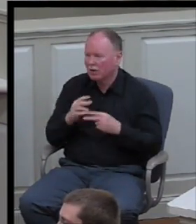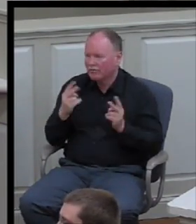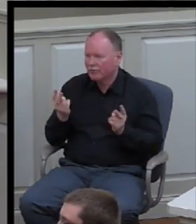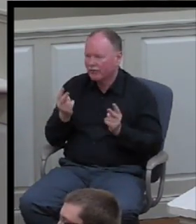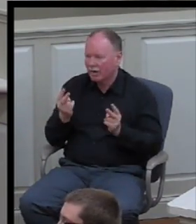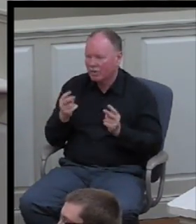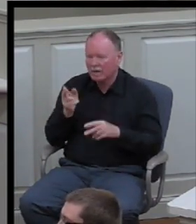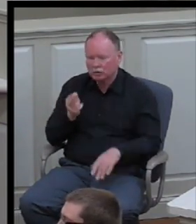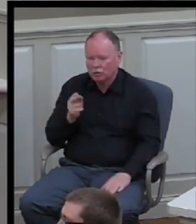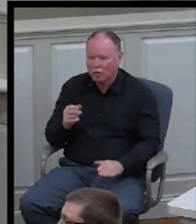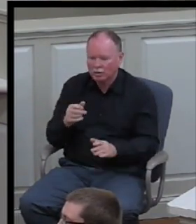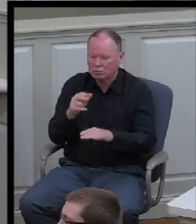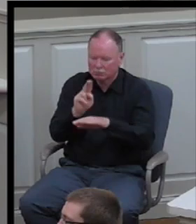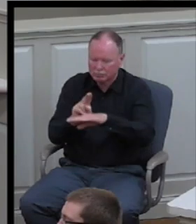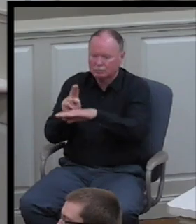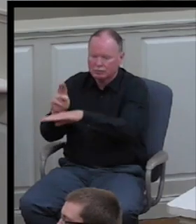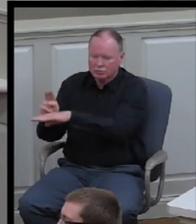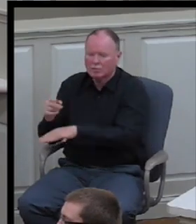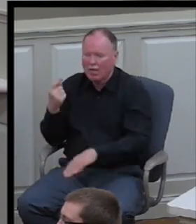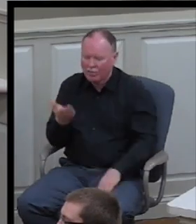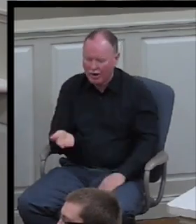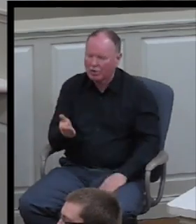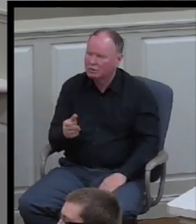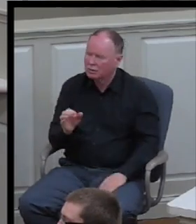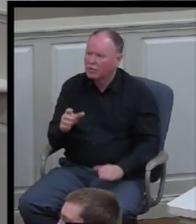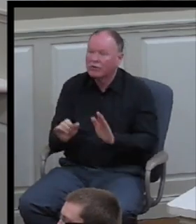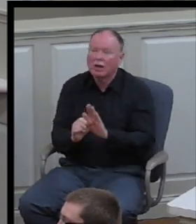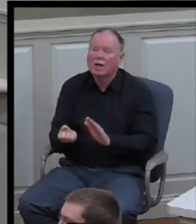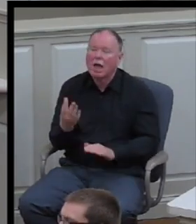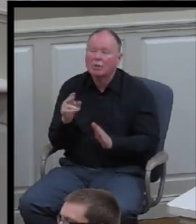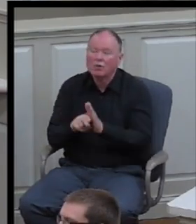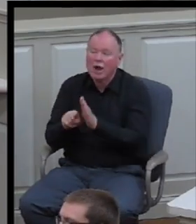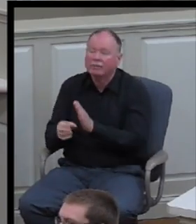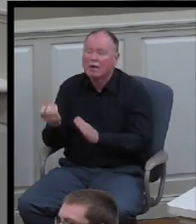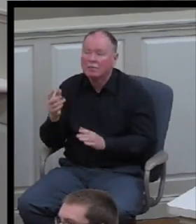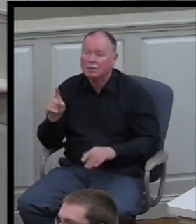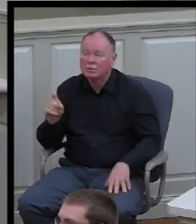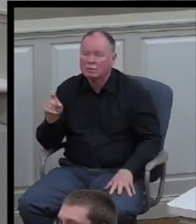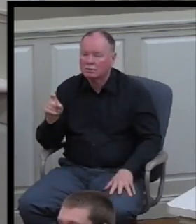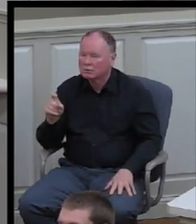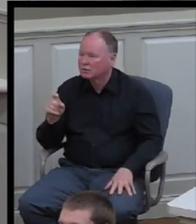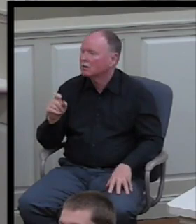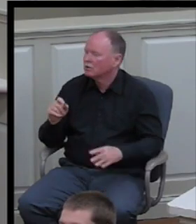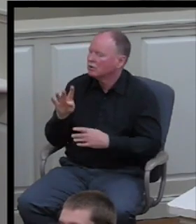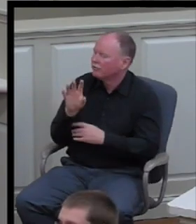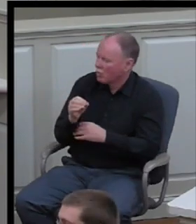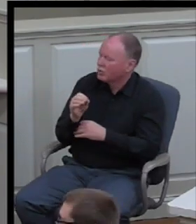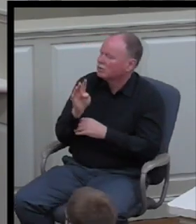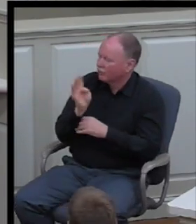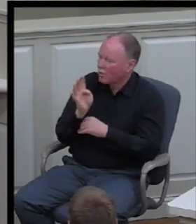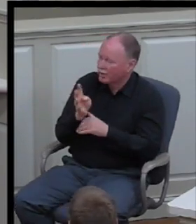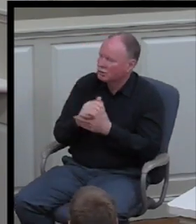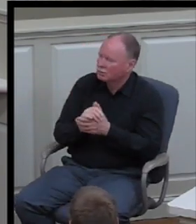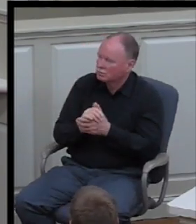some very historical markers have been identified. And you've identified how many graves thus far? I'm not sure. 40?